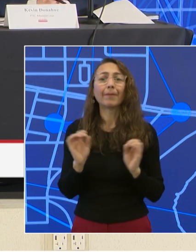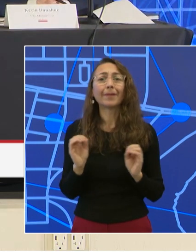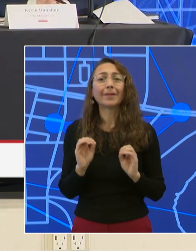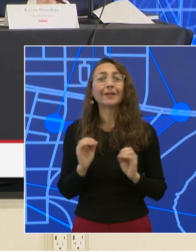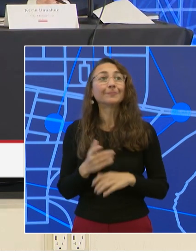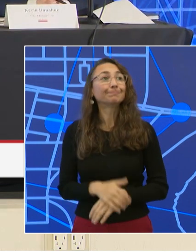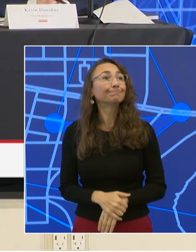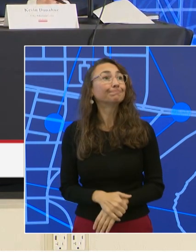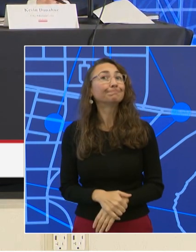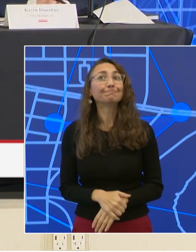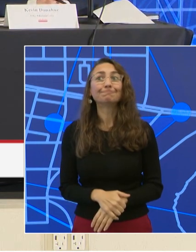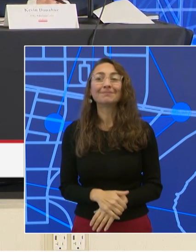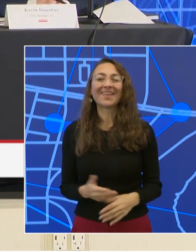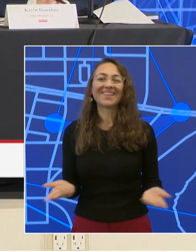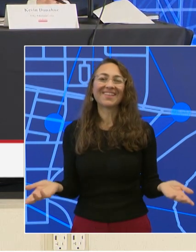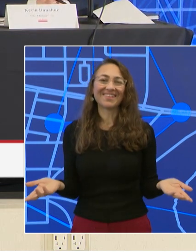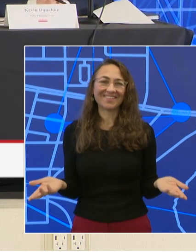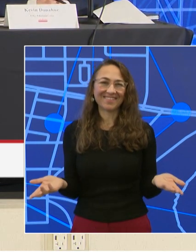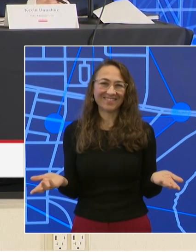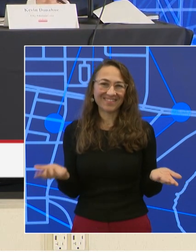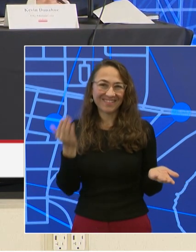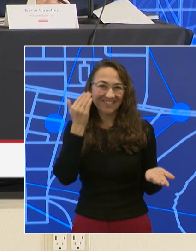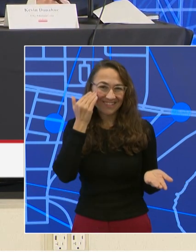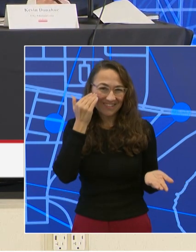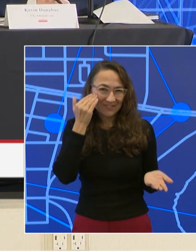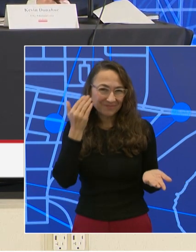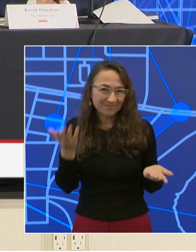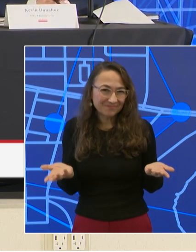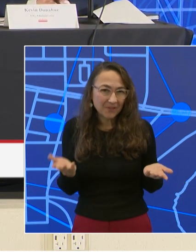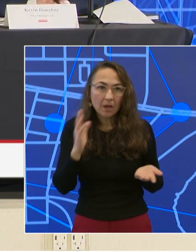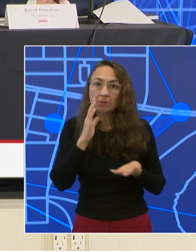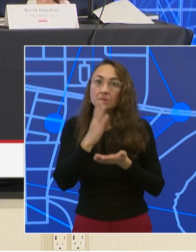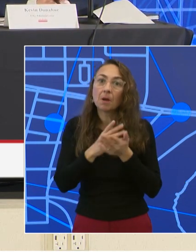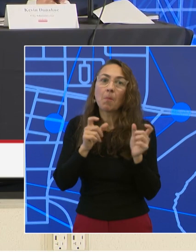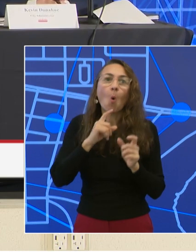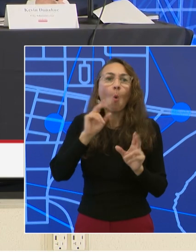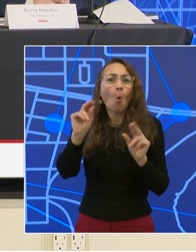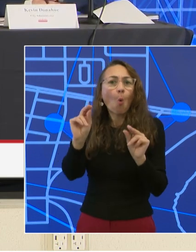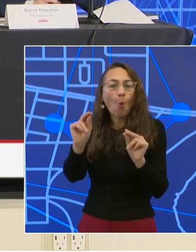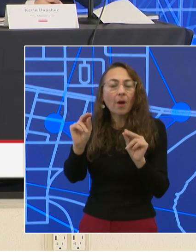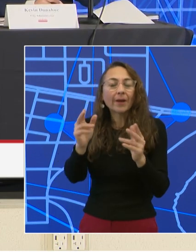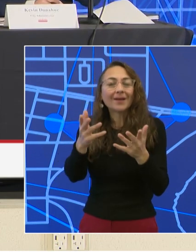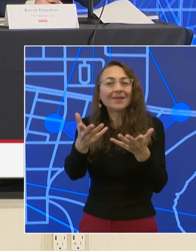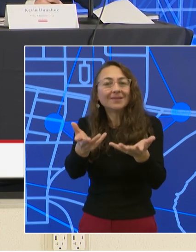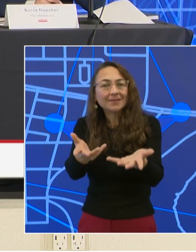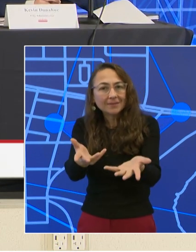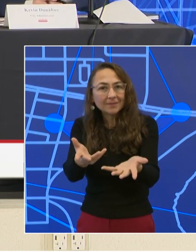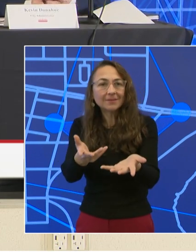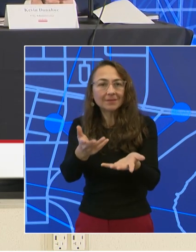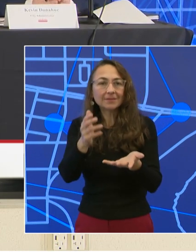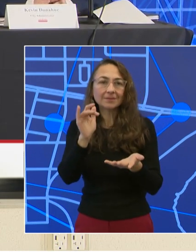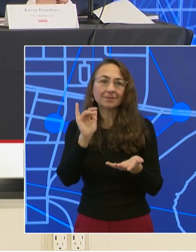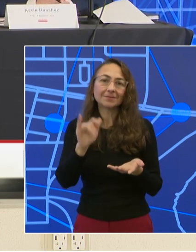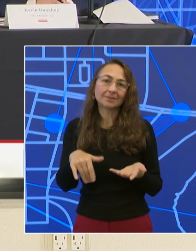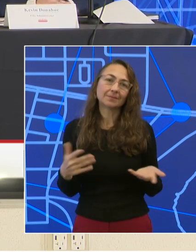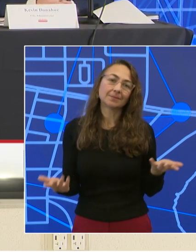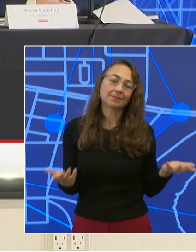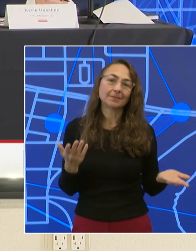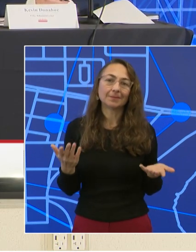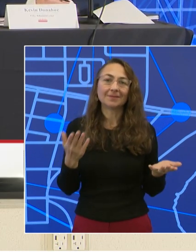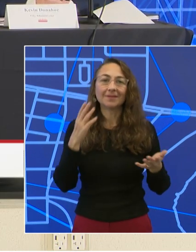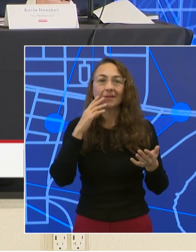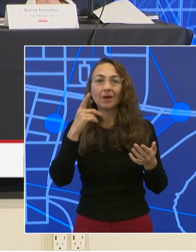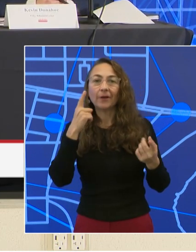helpful. Now, could somebody say, well, no, that wasn't it? Well, maybe, but that's not what we hear in the community when we're talking